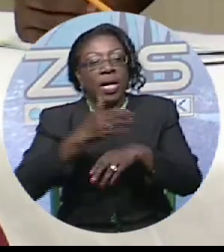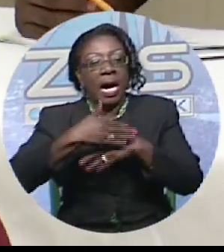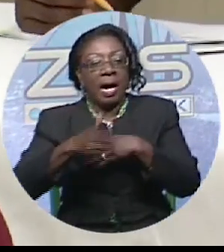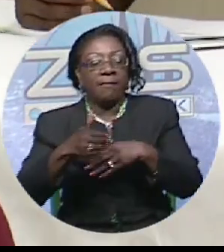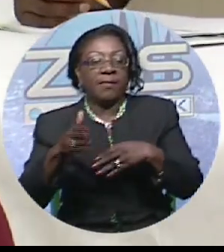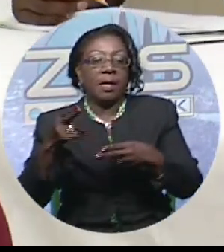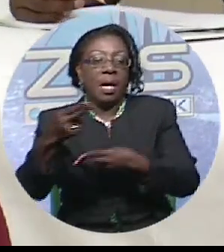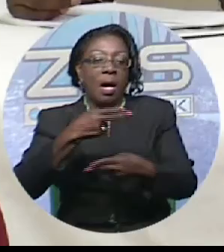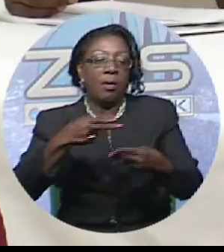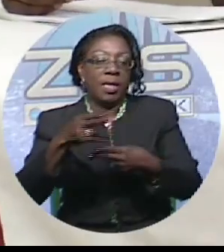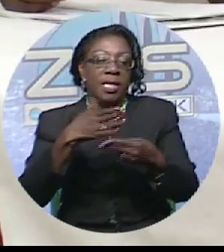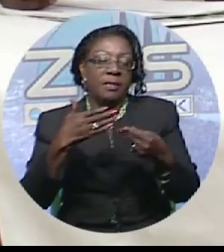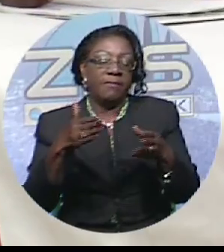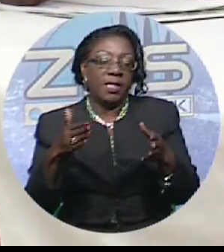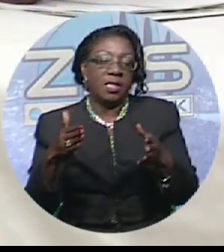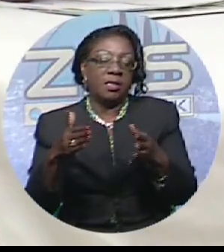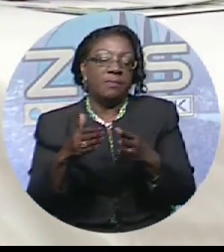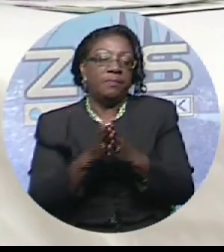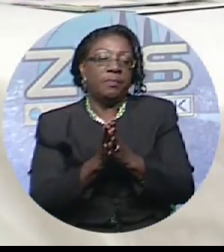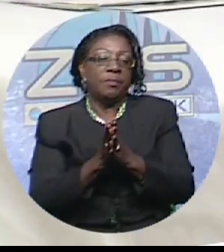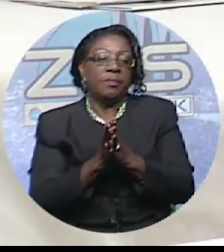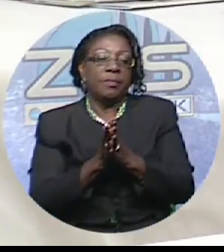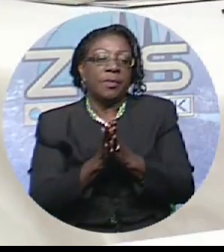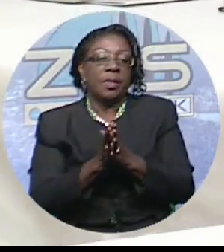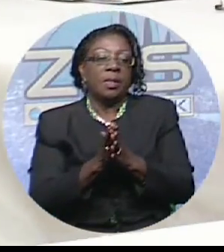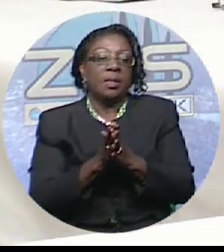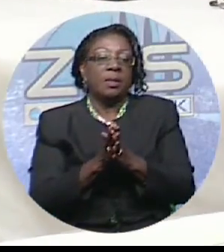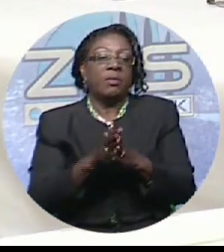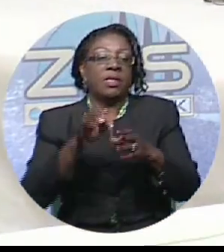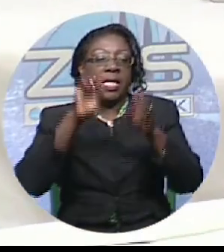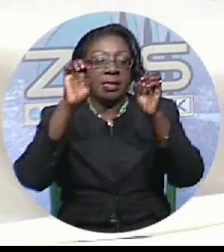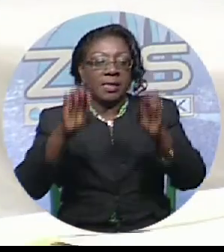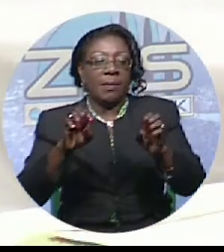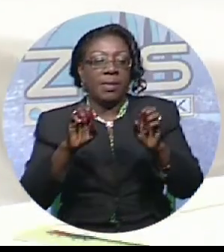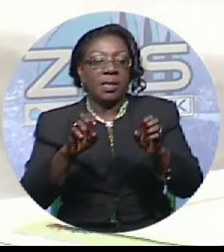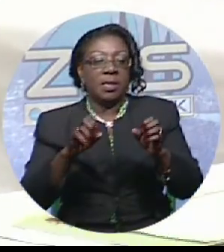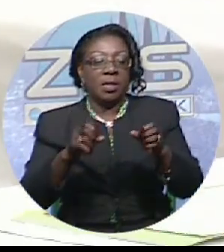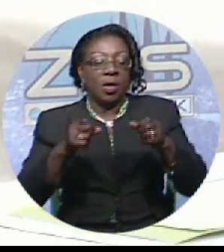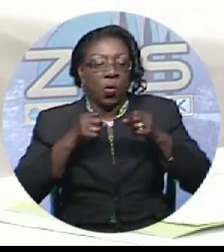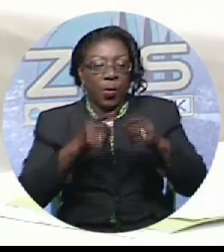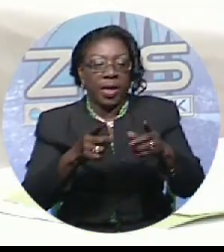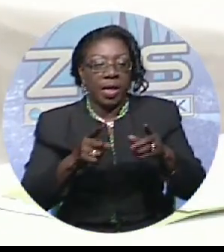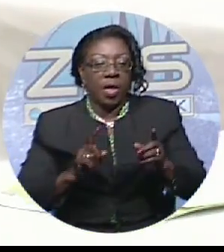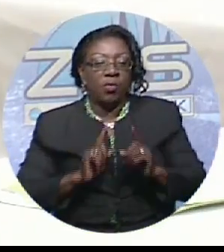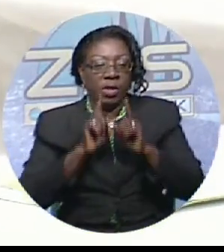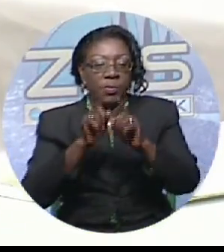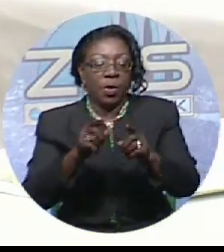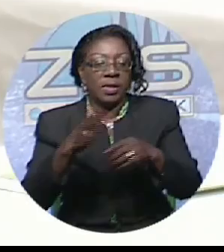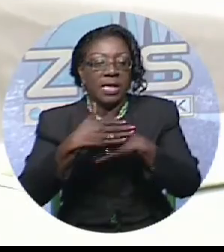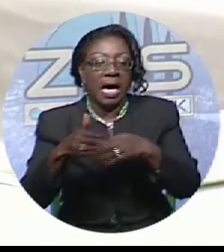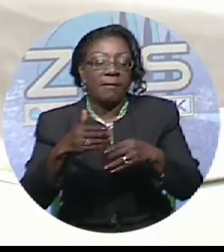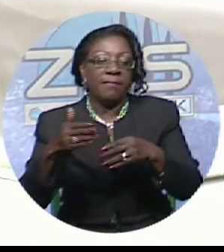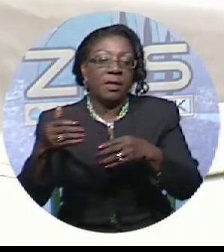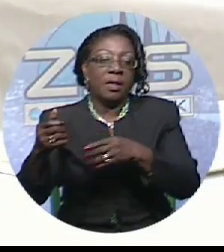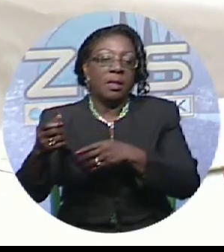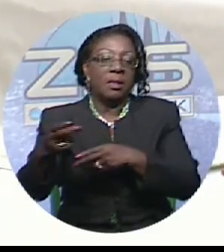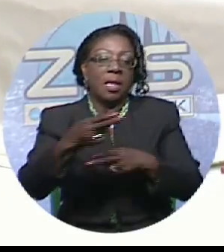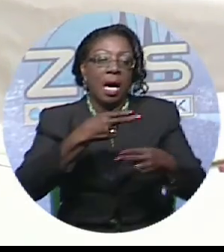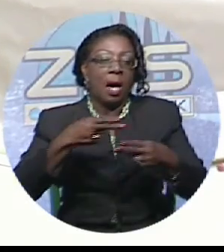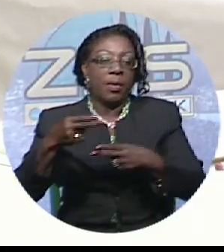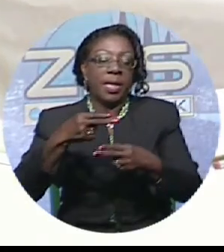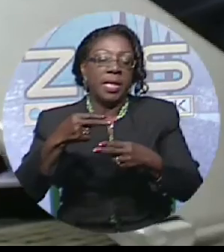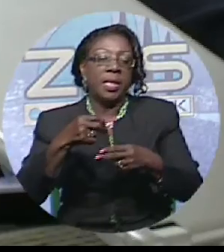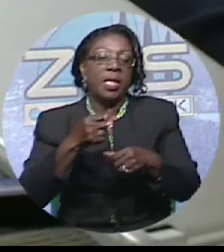Barbados. The training incorporates principles and concepts which examine the immediate response in the aftermath of a storm to put in